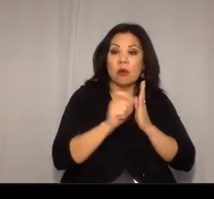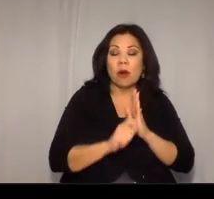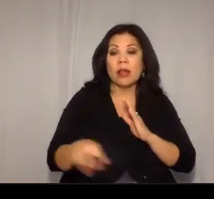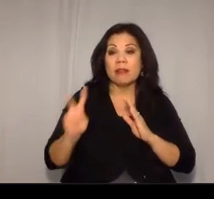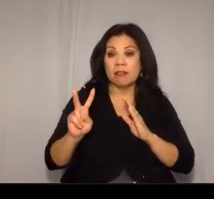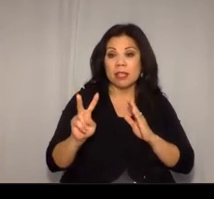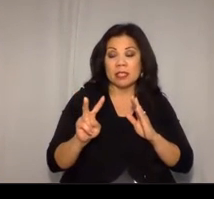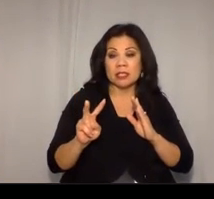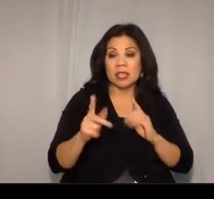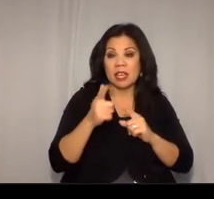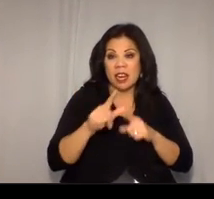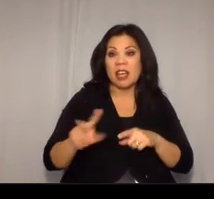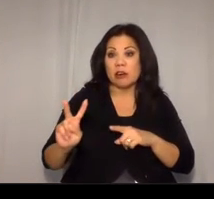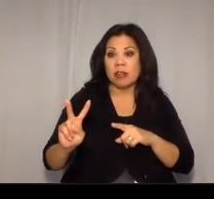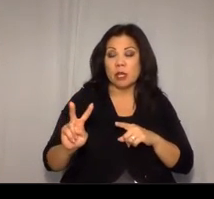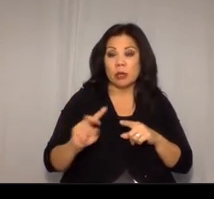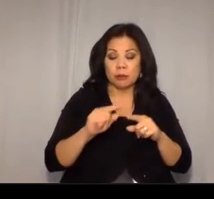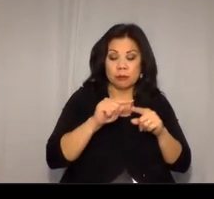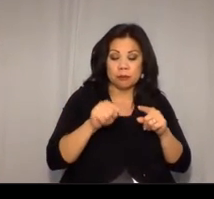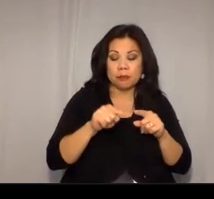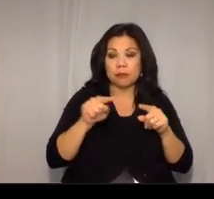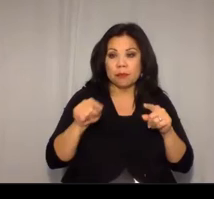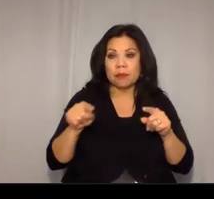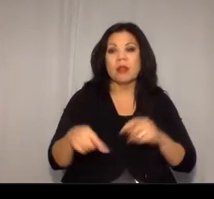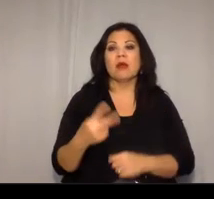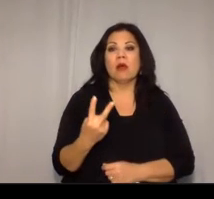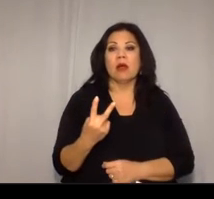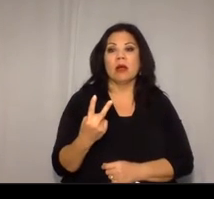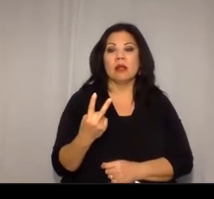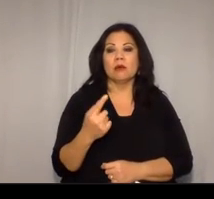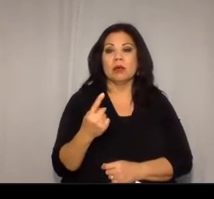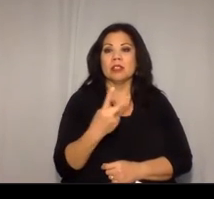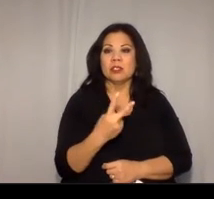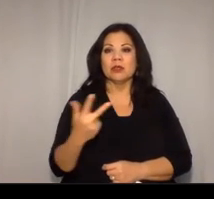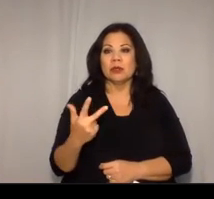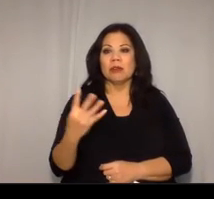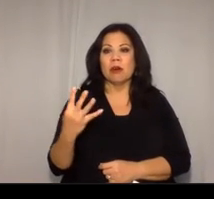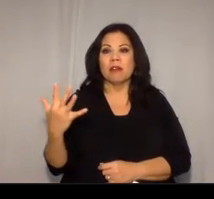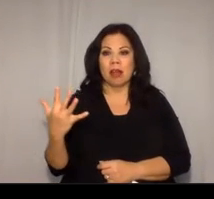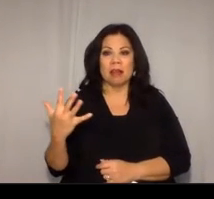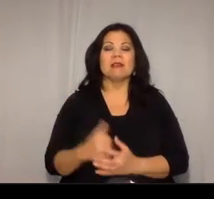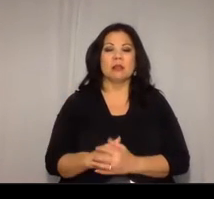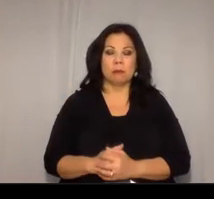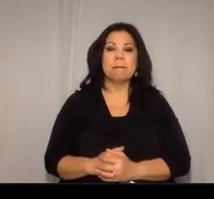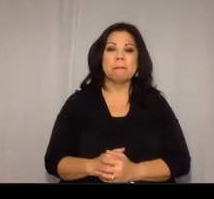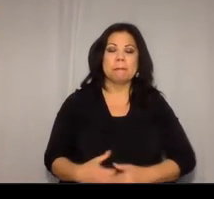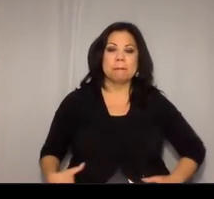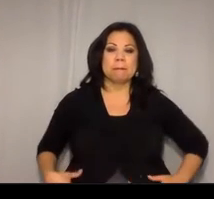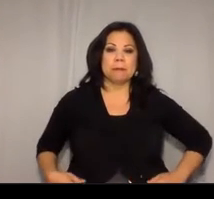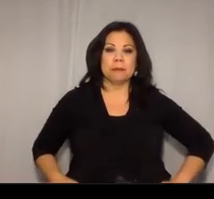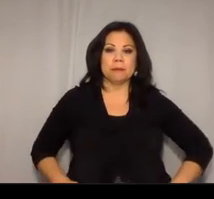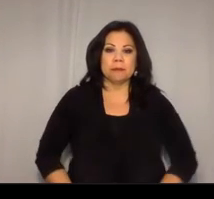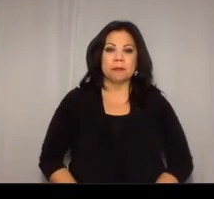1, 2, 3, 4,